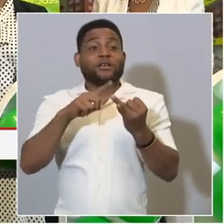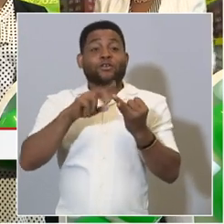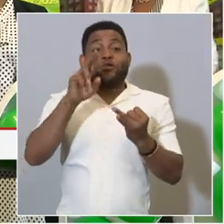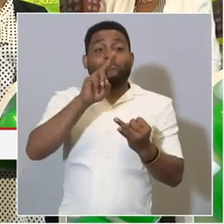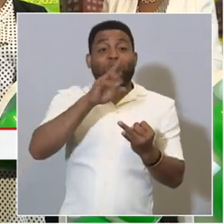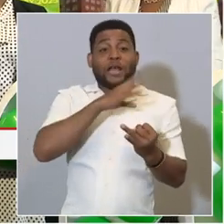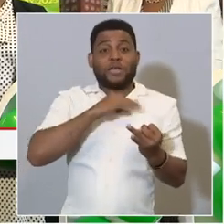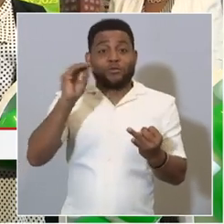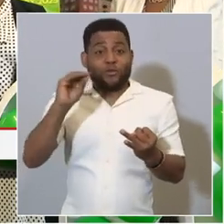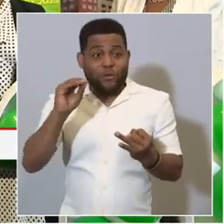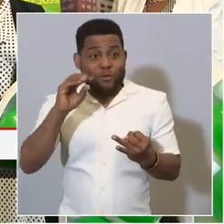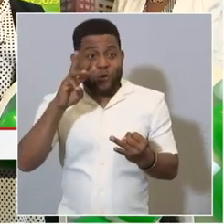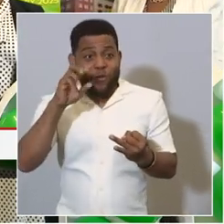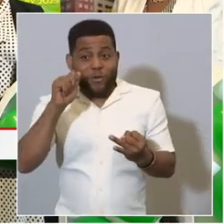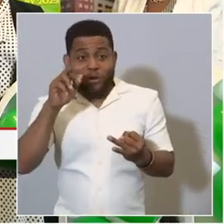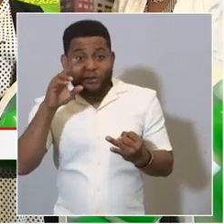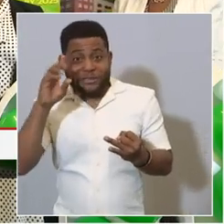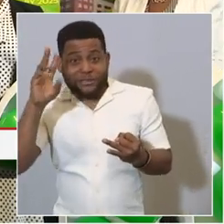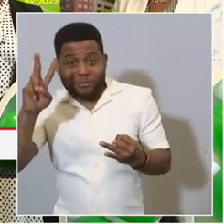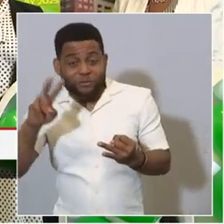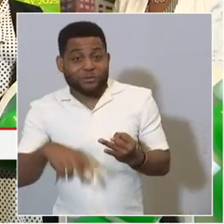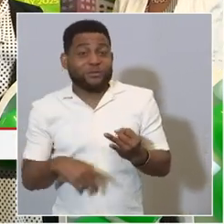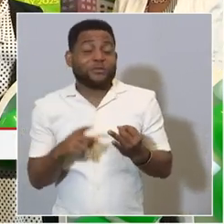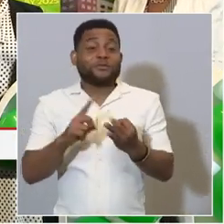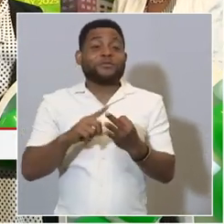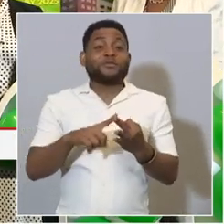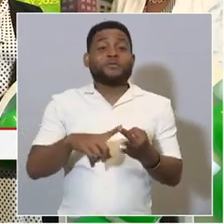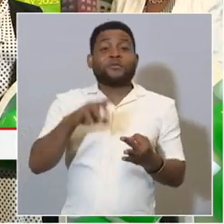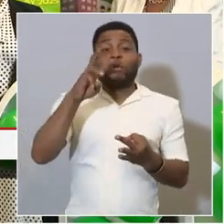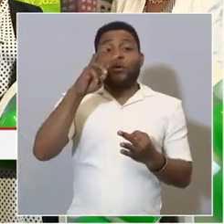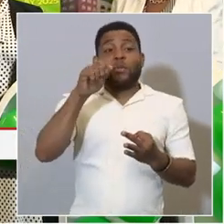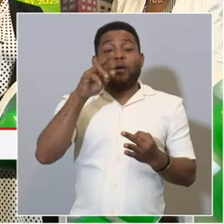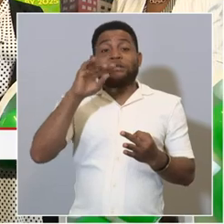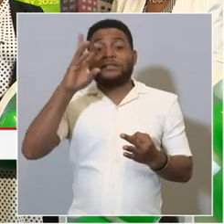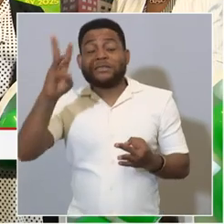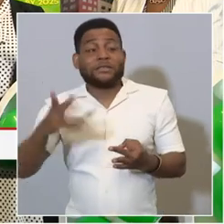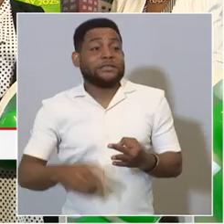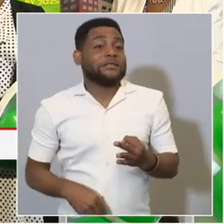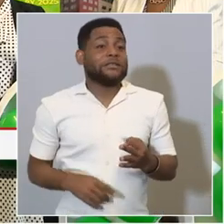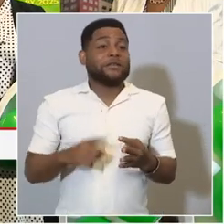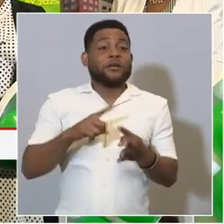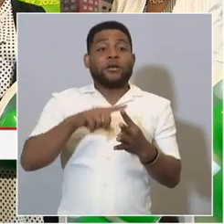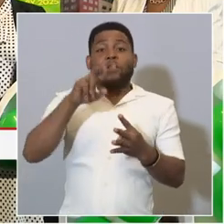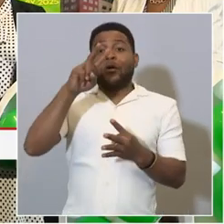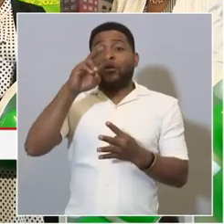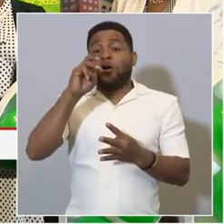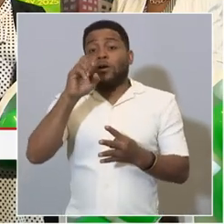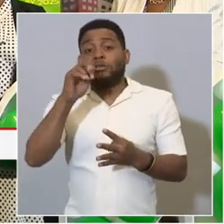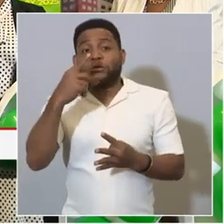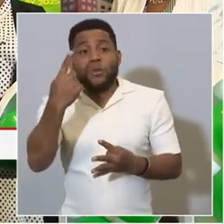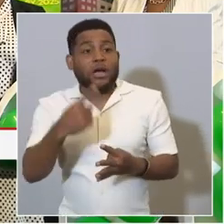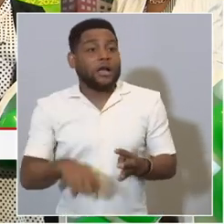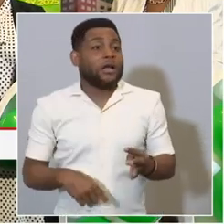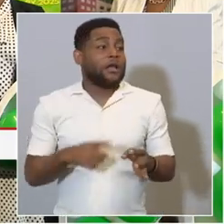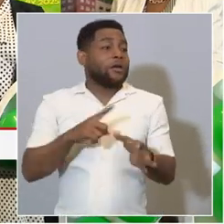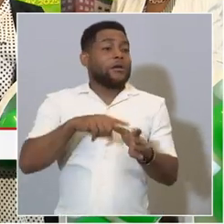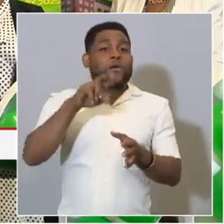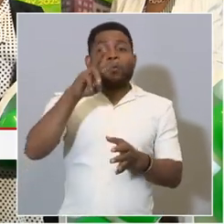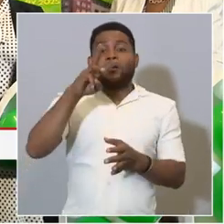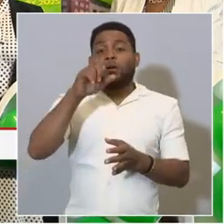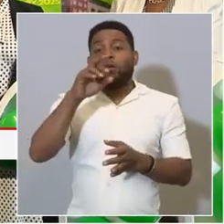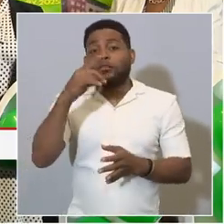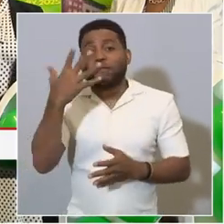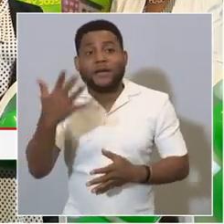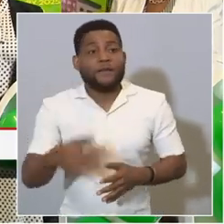Westerly in Ward 6, and at the Wren in Ward 1, and Riggs Place in Ward 5, on the St. Elizabeth's campus in